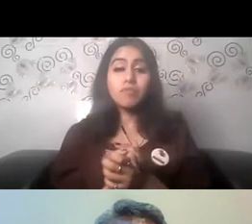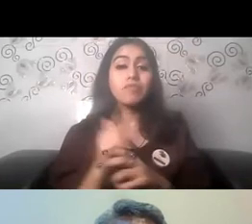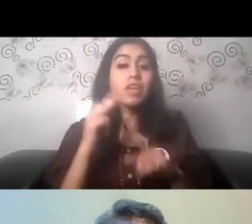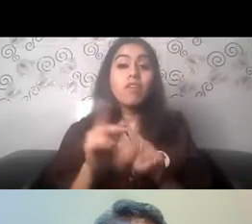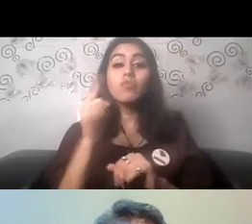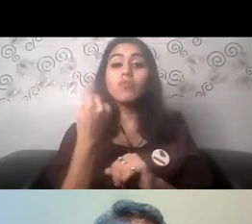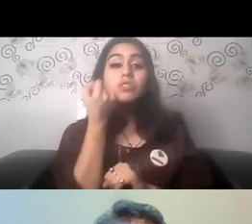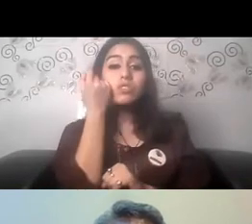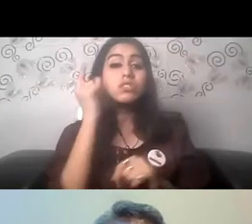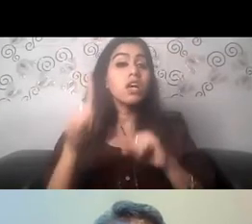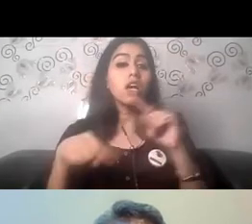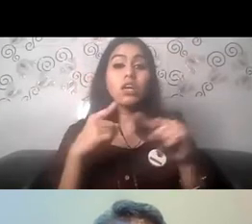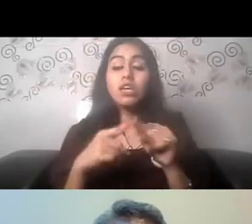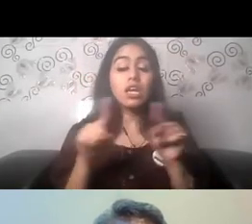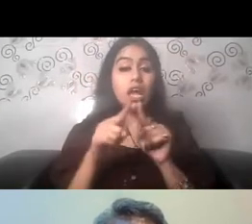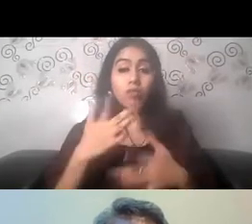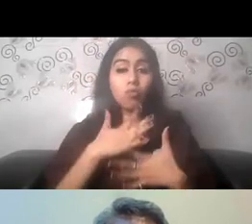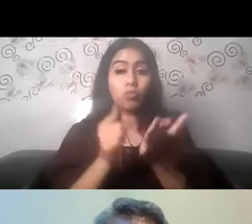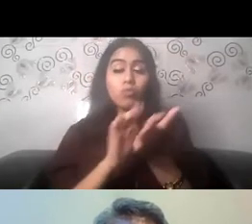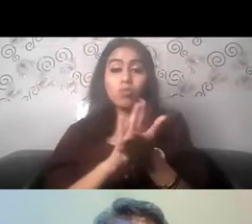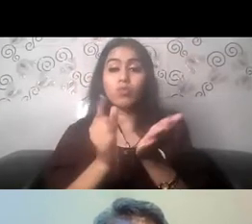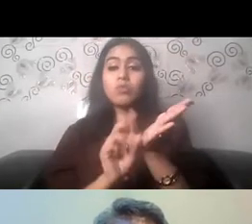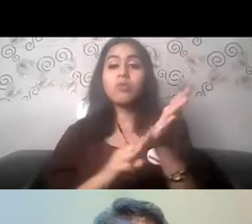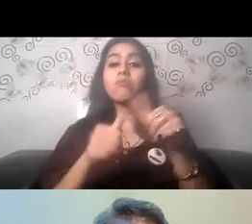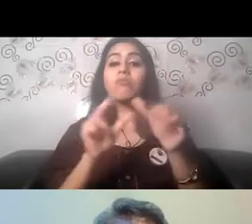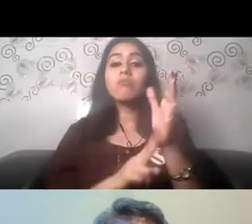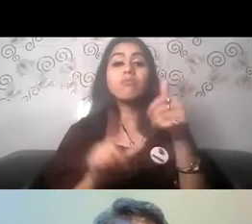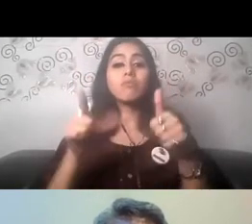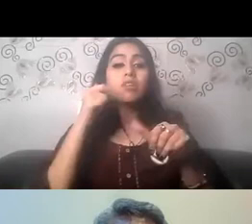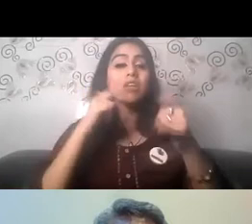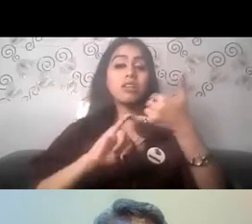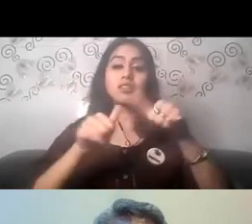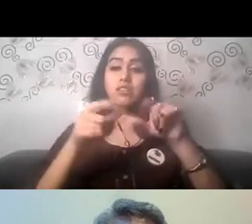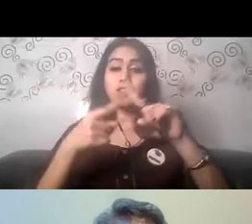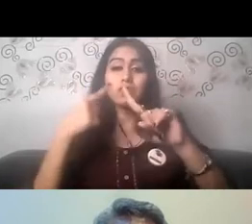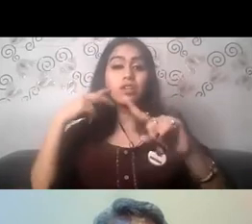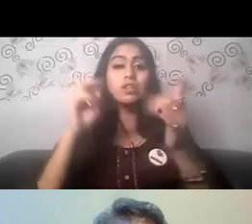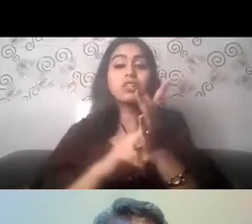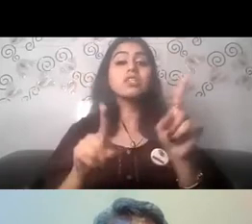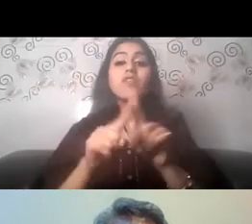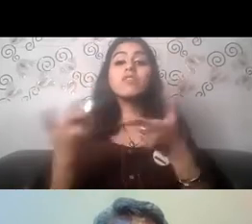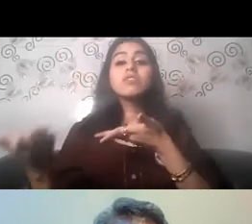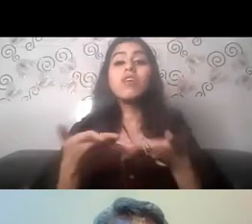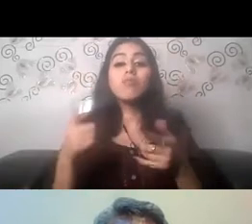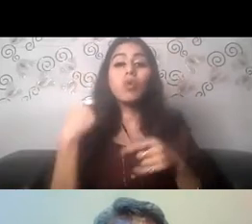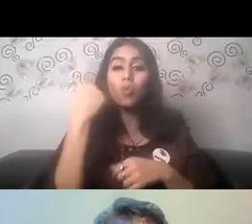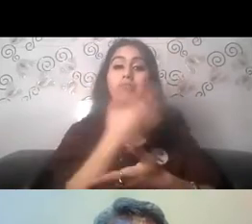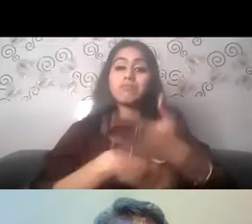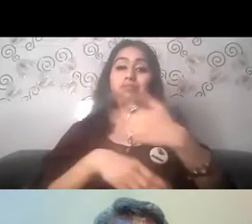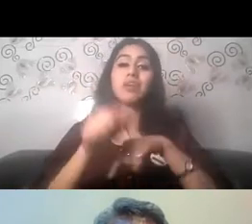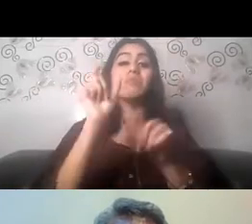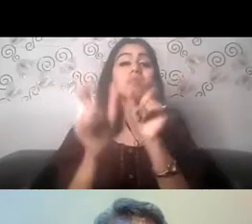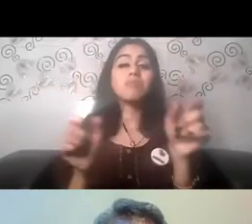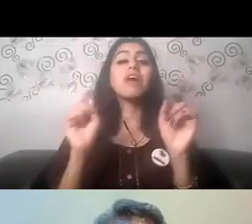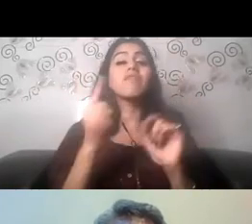understand this as a human rights issue, and co-produce your services with disabled people. Thank you,